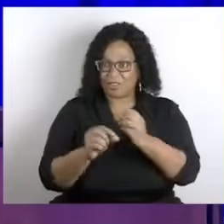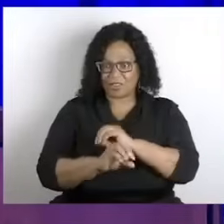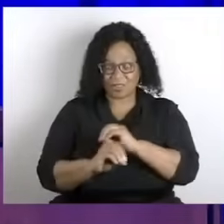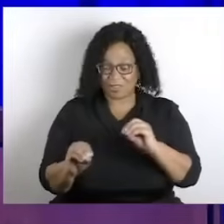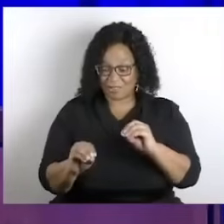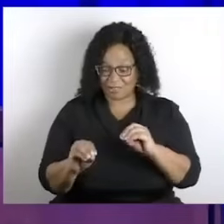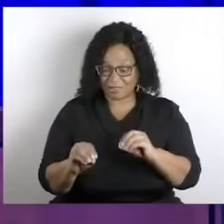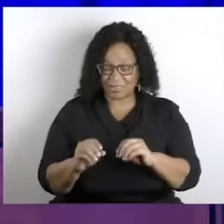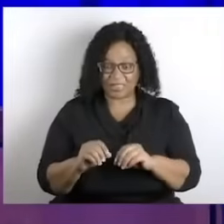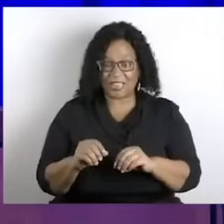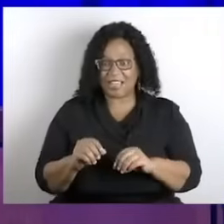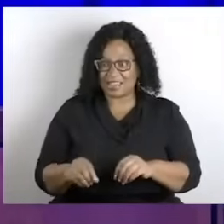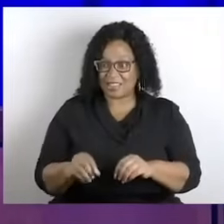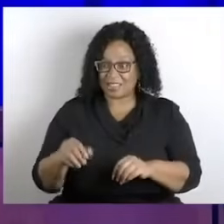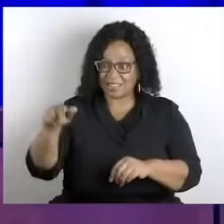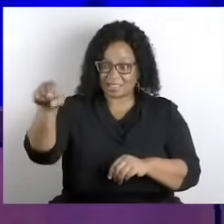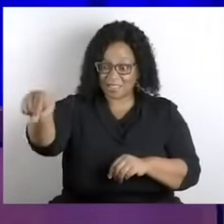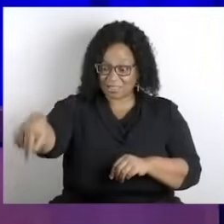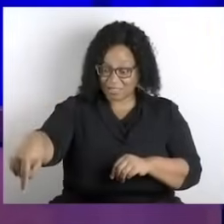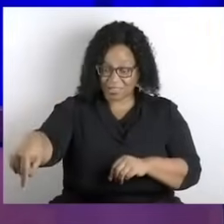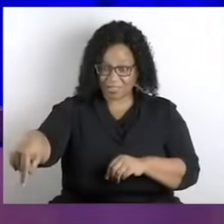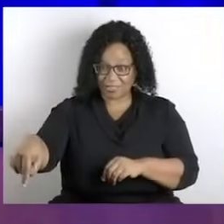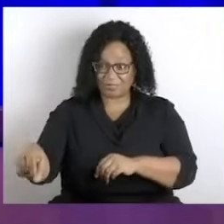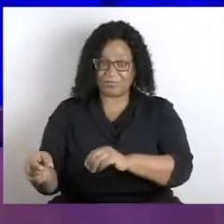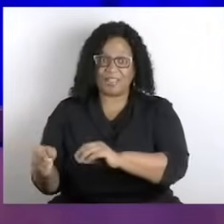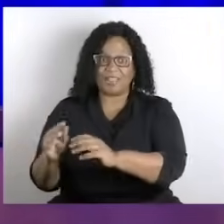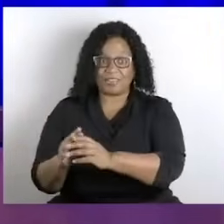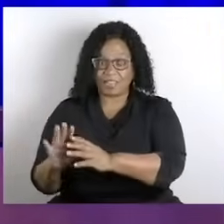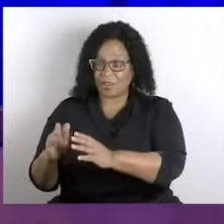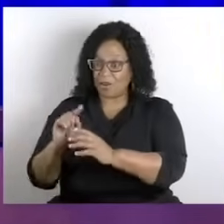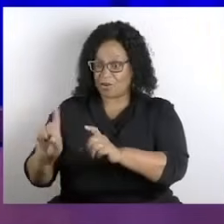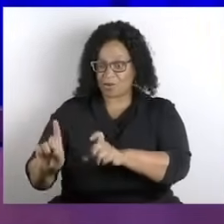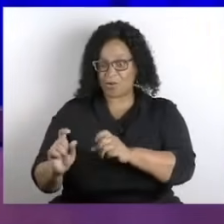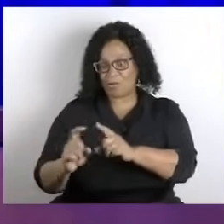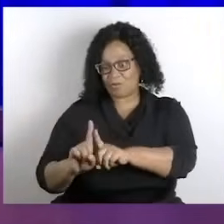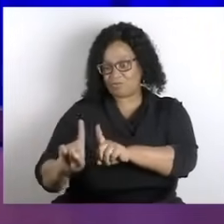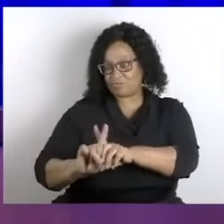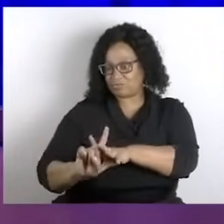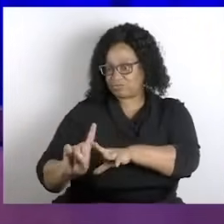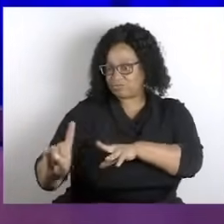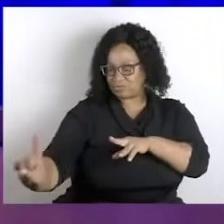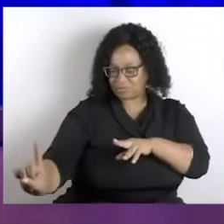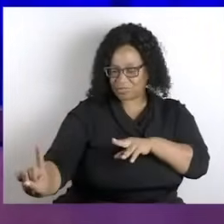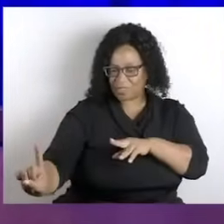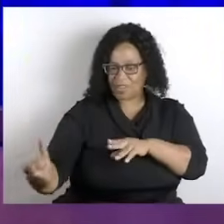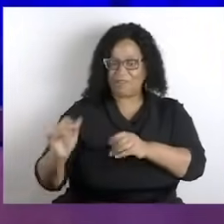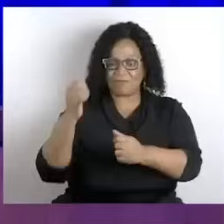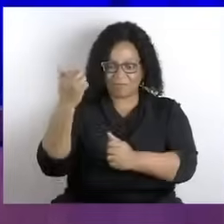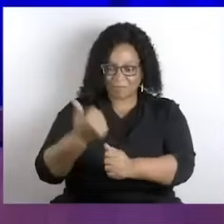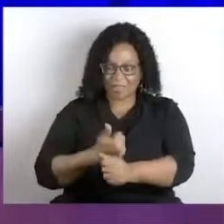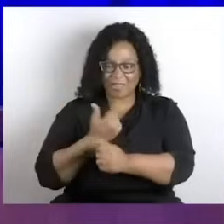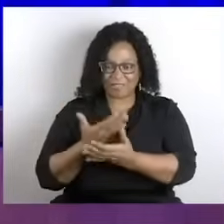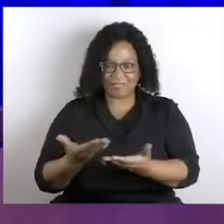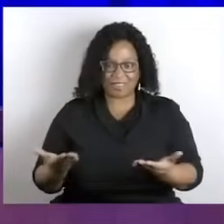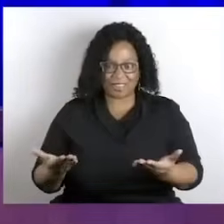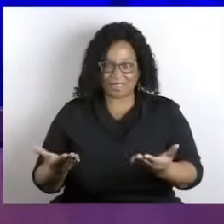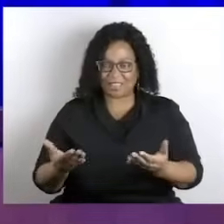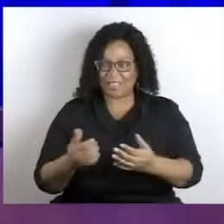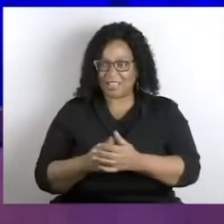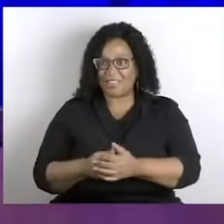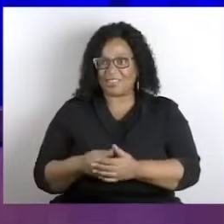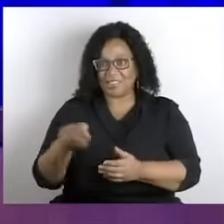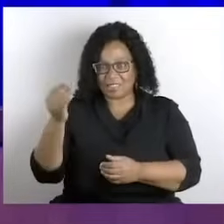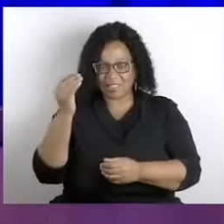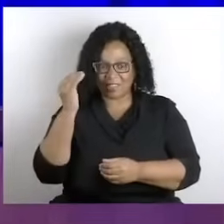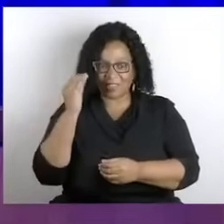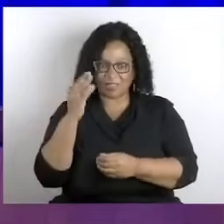proverbial foot on their necks. They are in Babylon, away from everything near and dear to them, exhausted. And